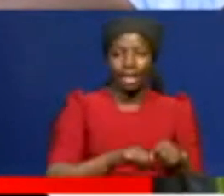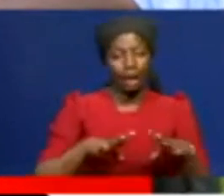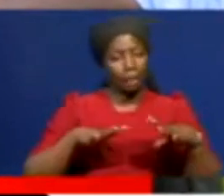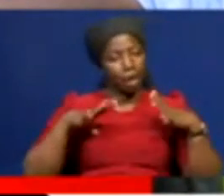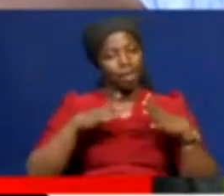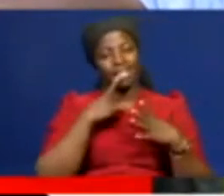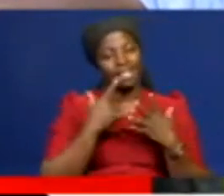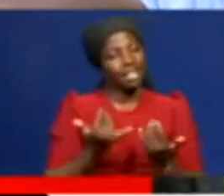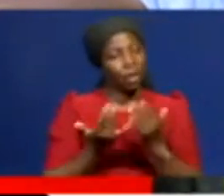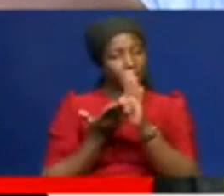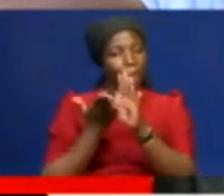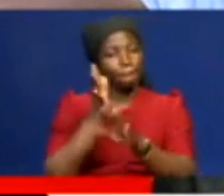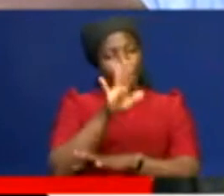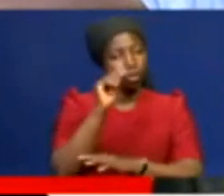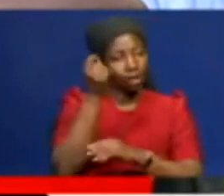Kenya Cup.